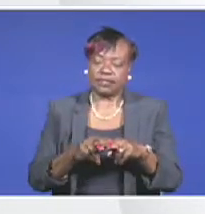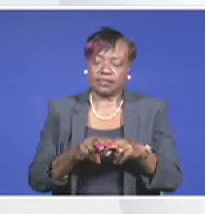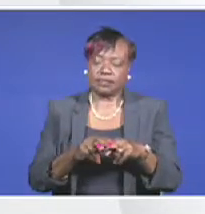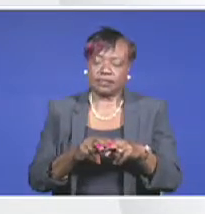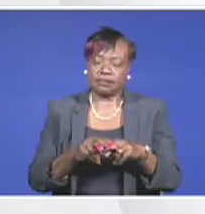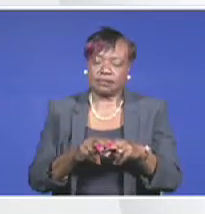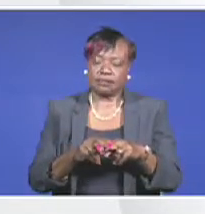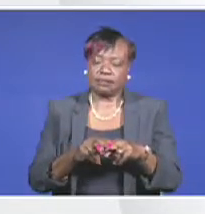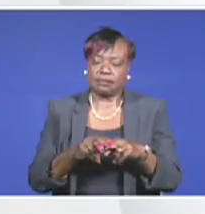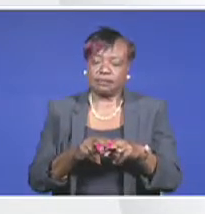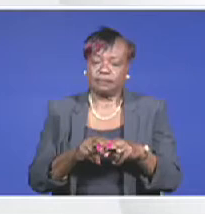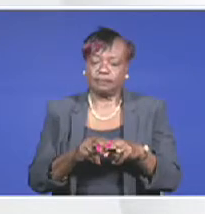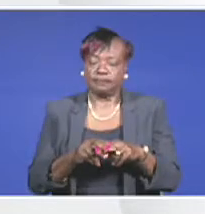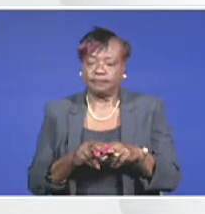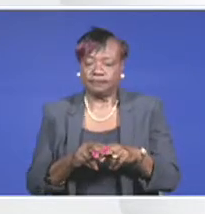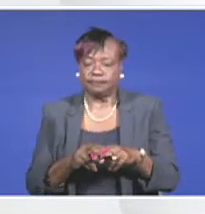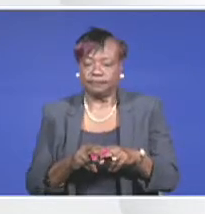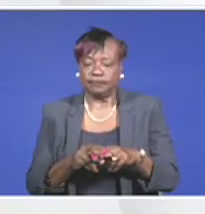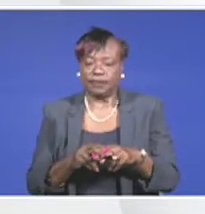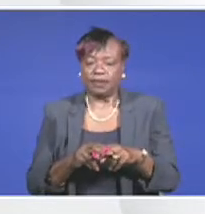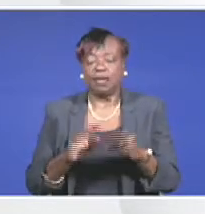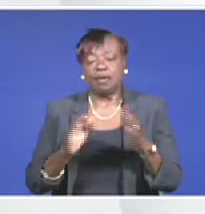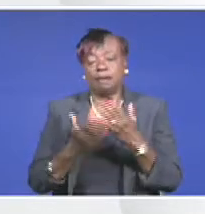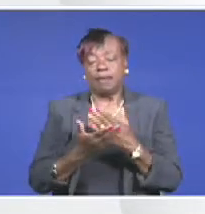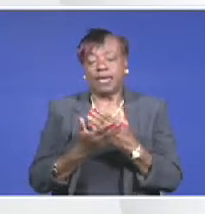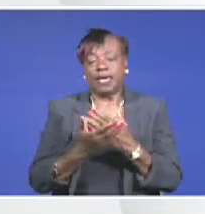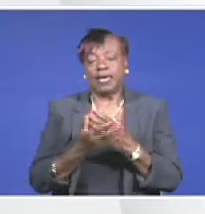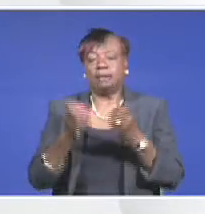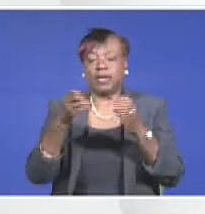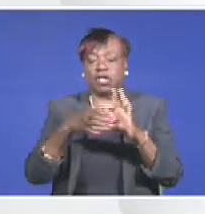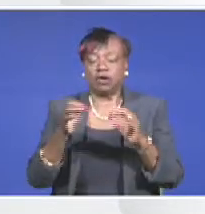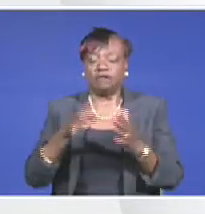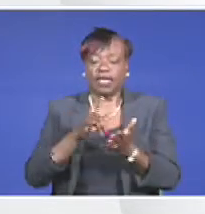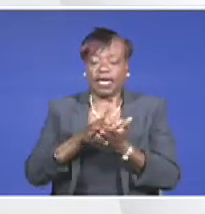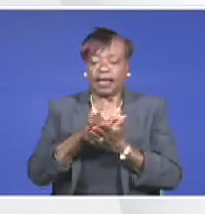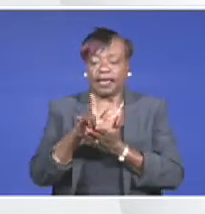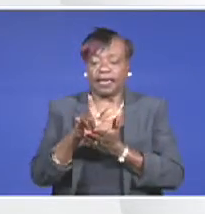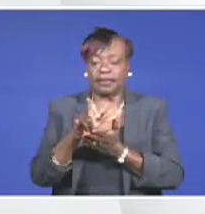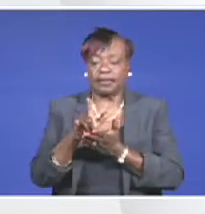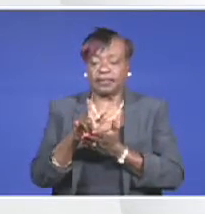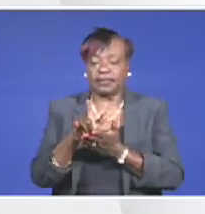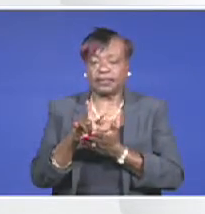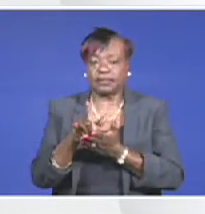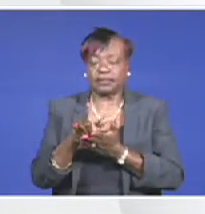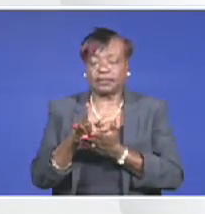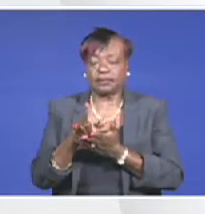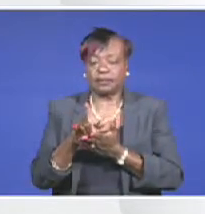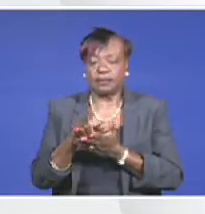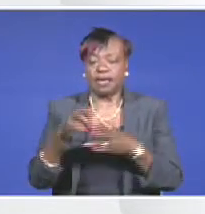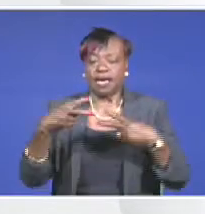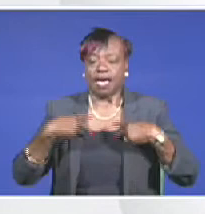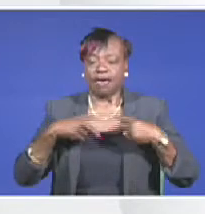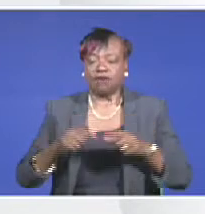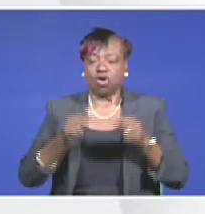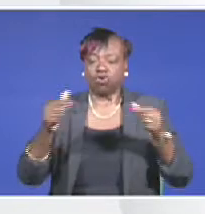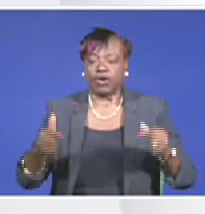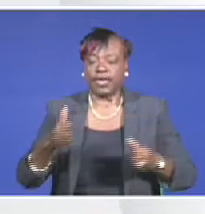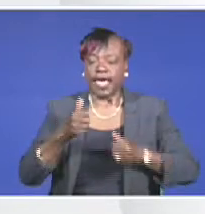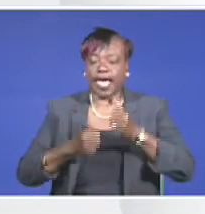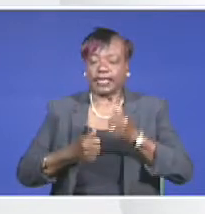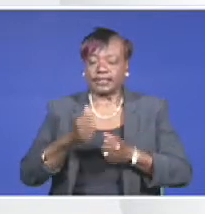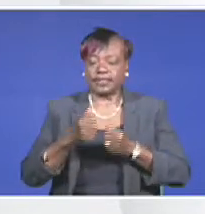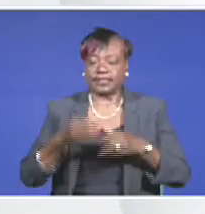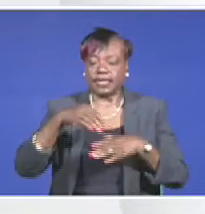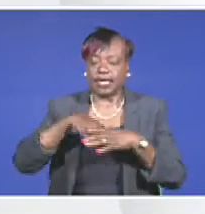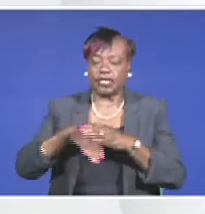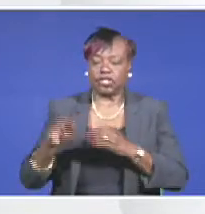load factors by a lot of the airlines who now have great access into